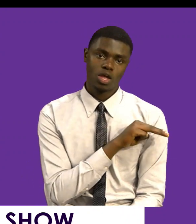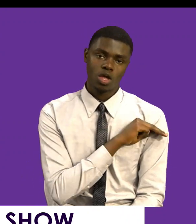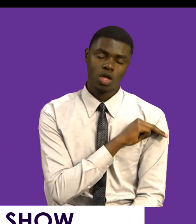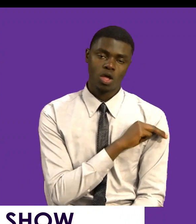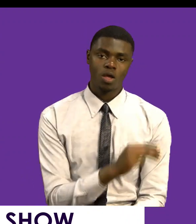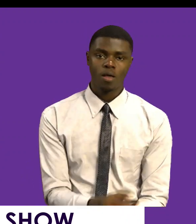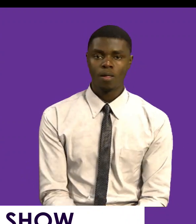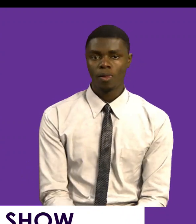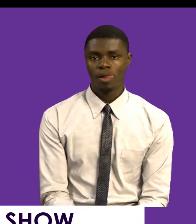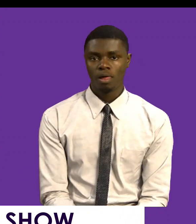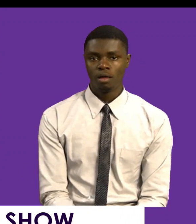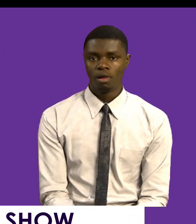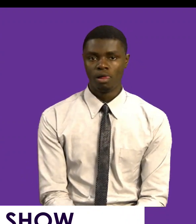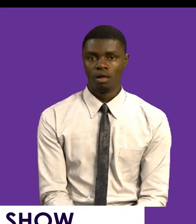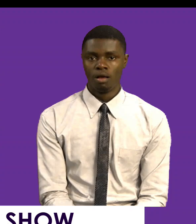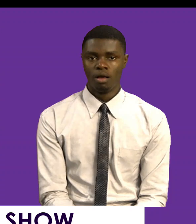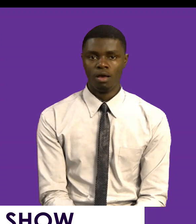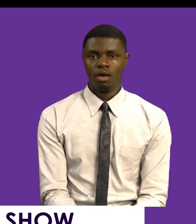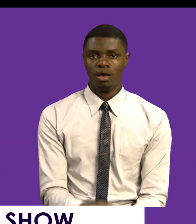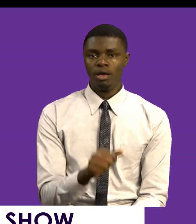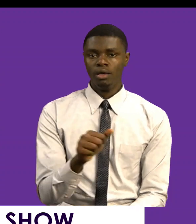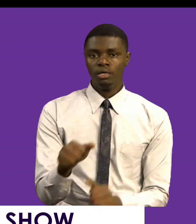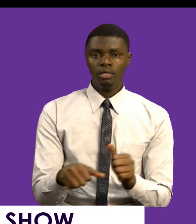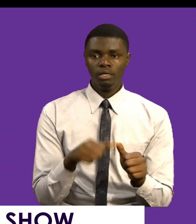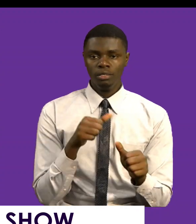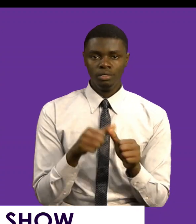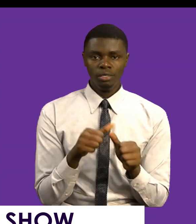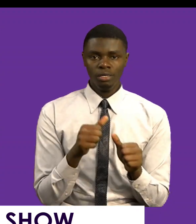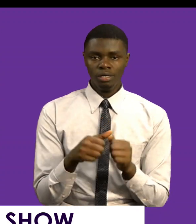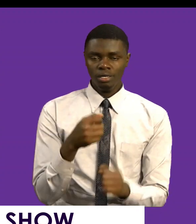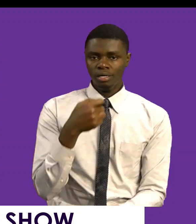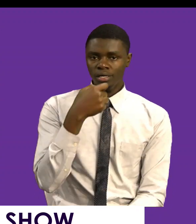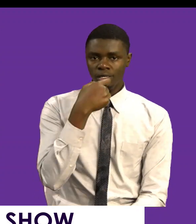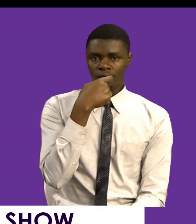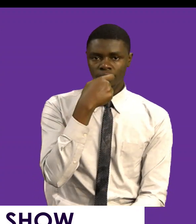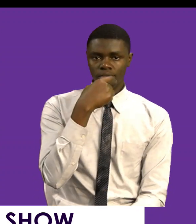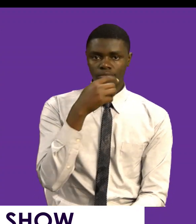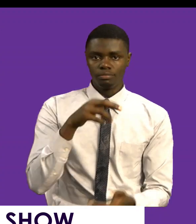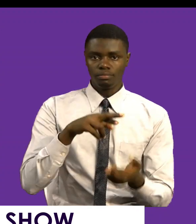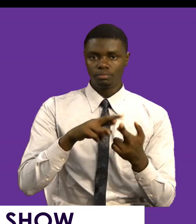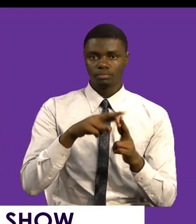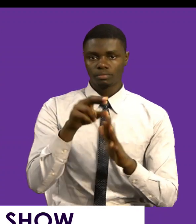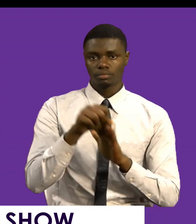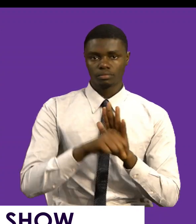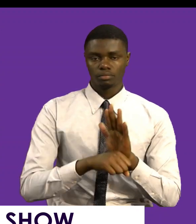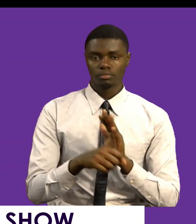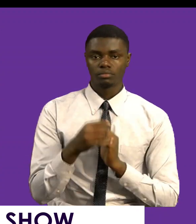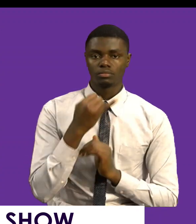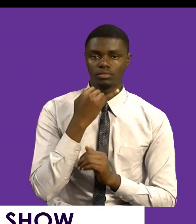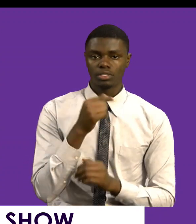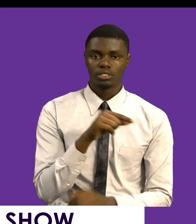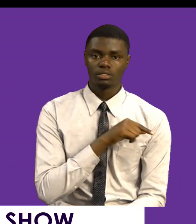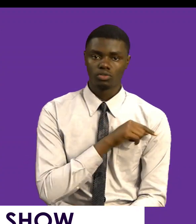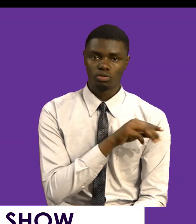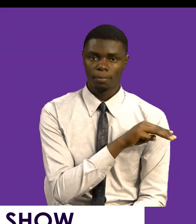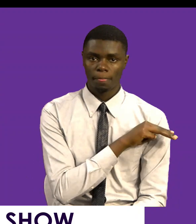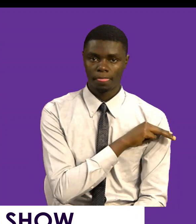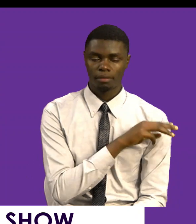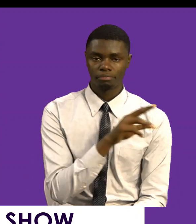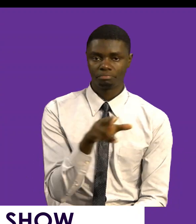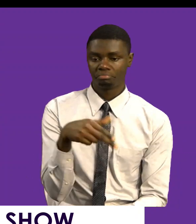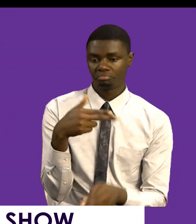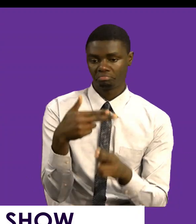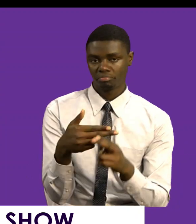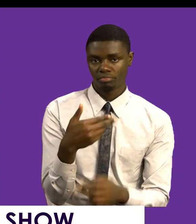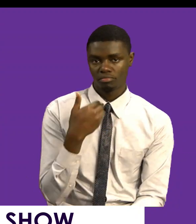show today about diagnosing relationships is Gideon Minor. And my name is